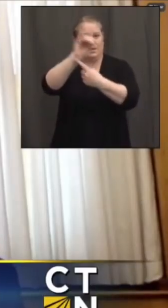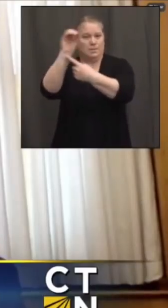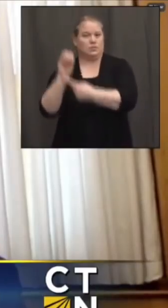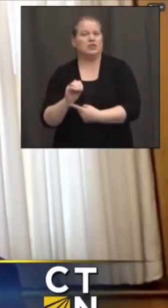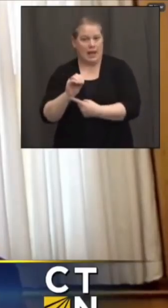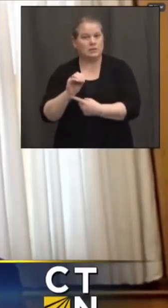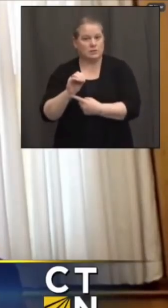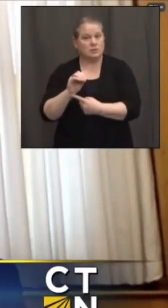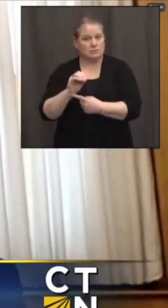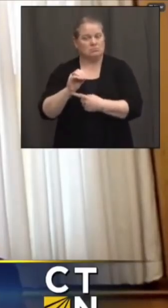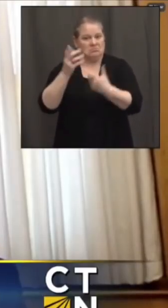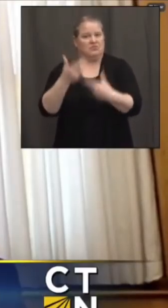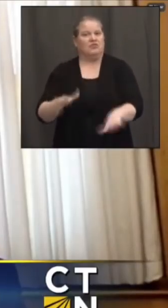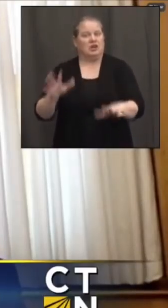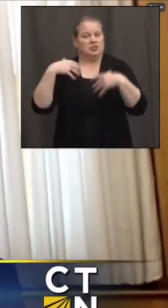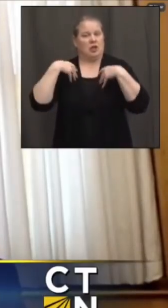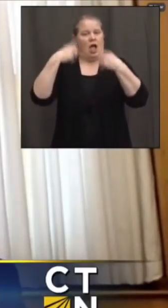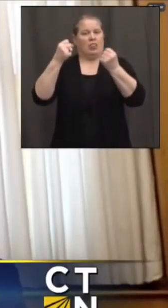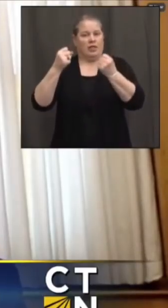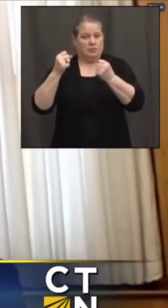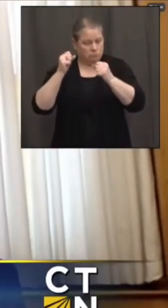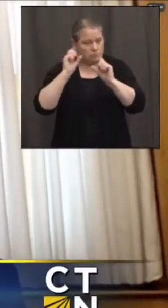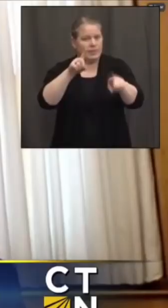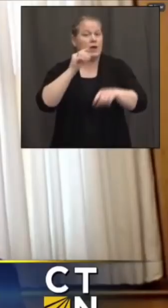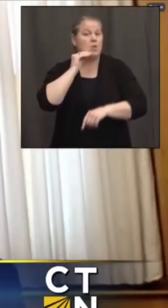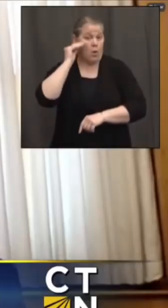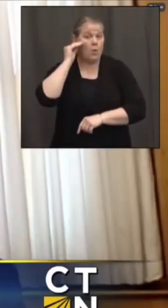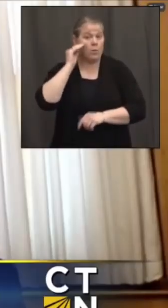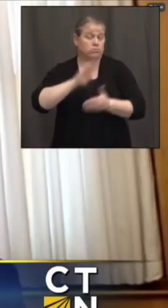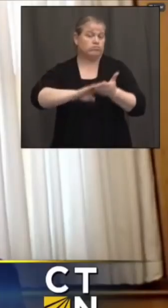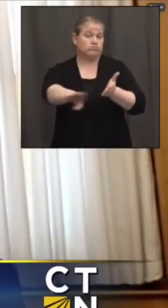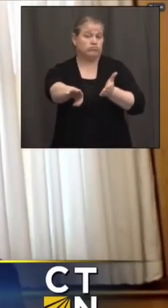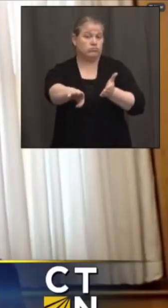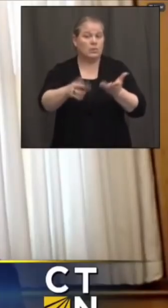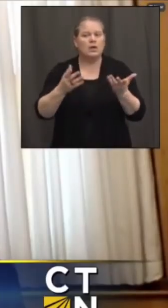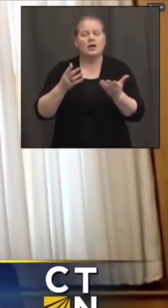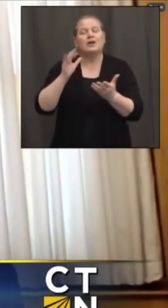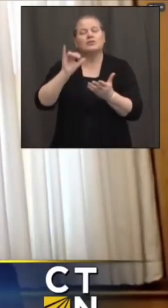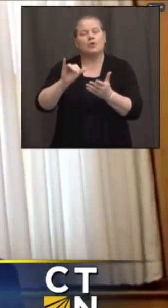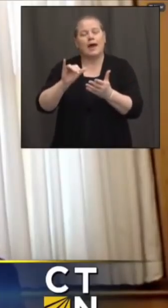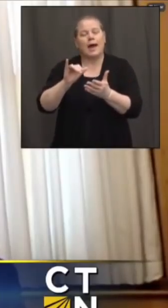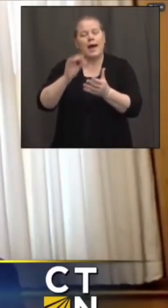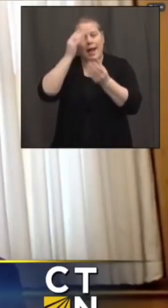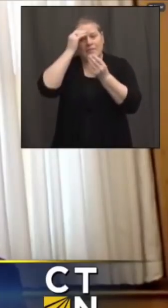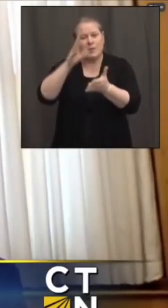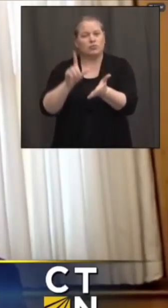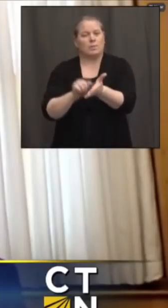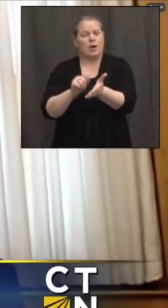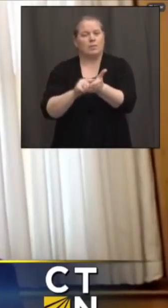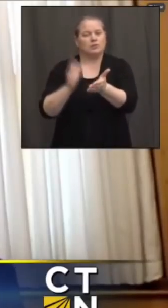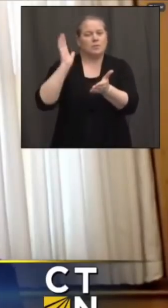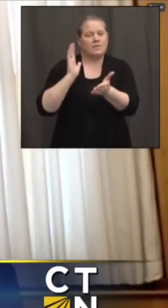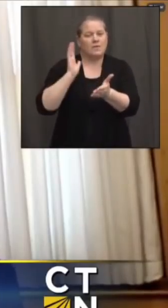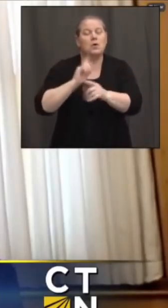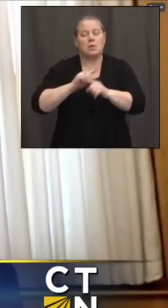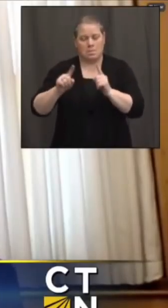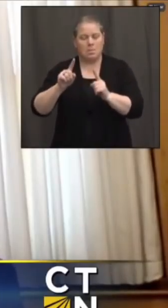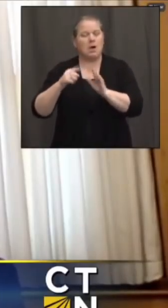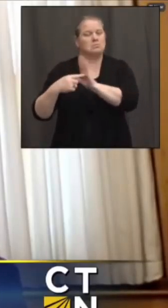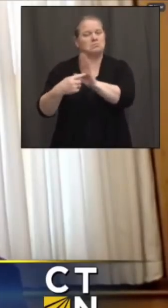So we've published the data before, and we can share that with you again, just kind of showing the overall trends. But overall, the decline